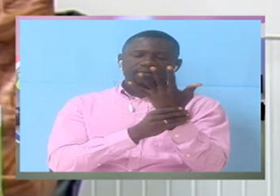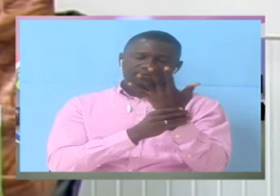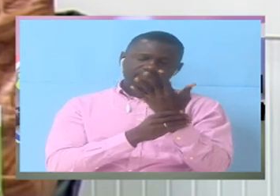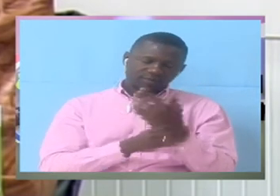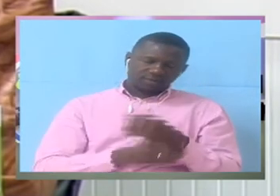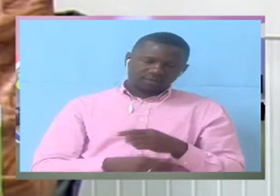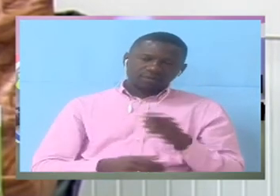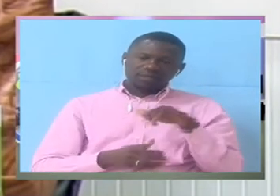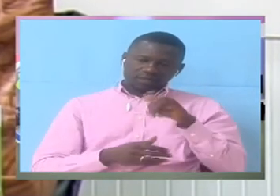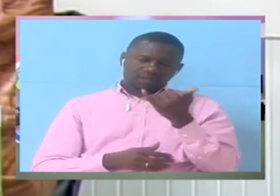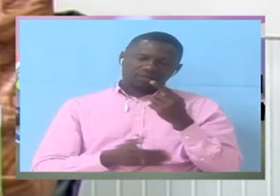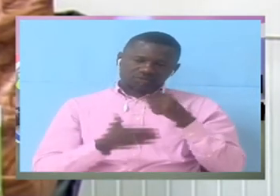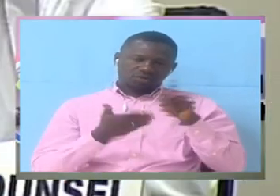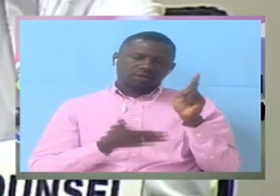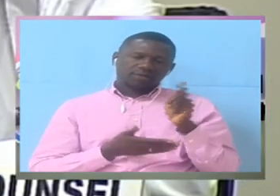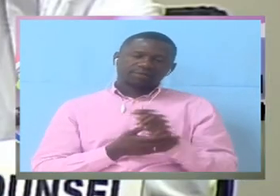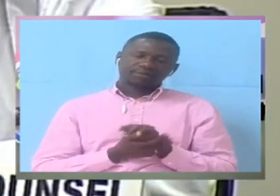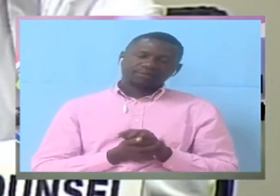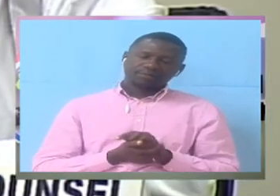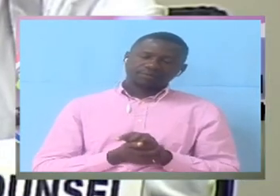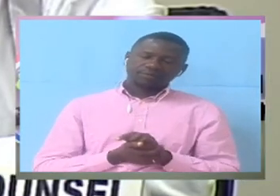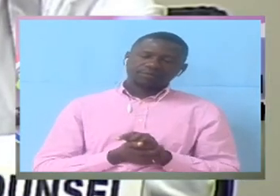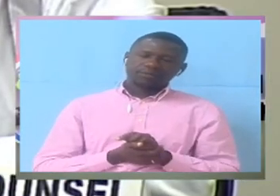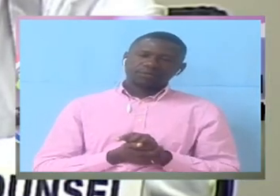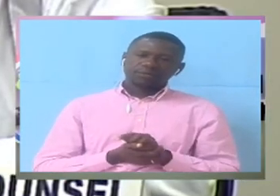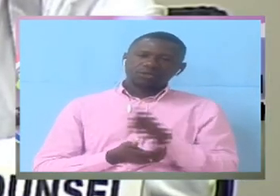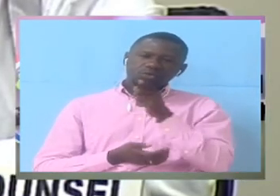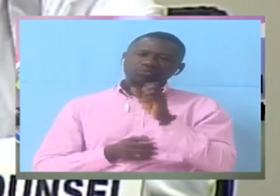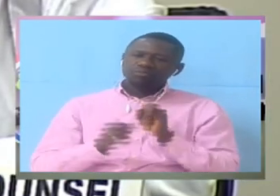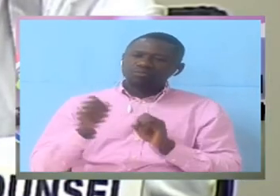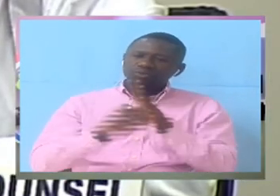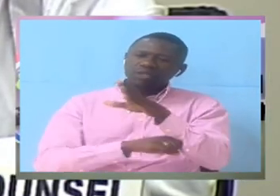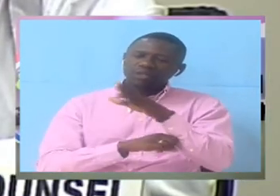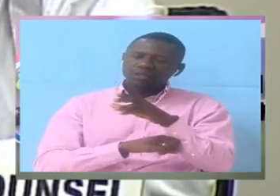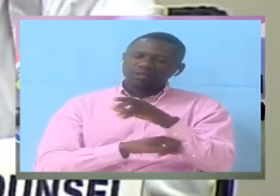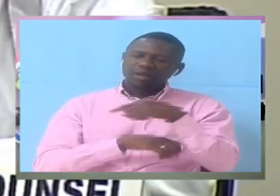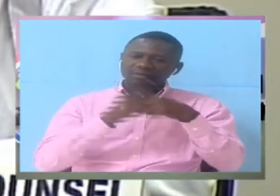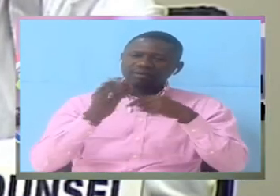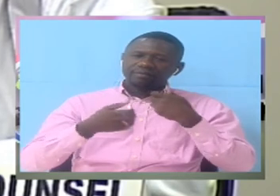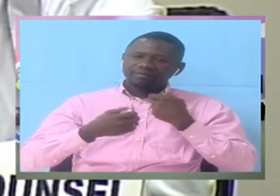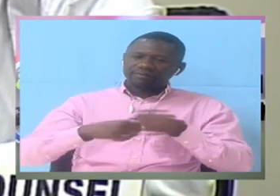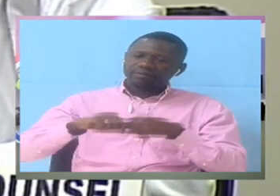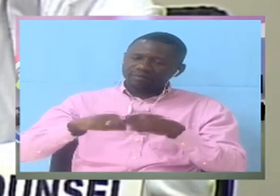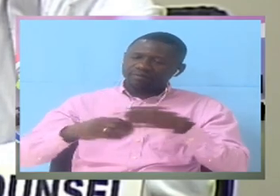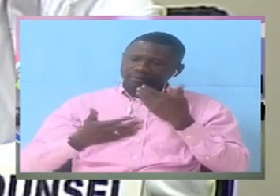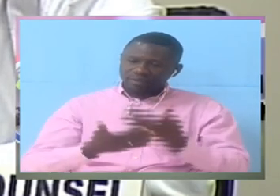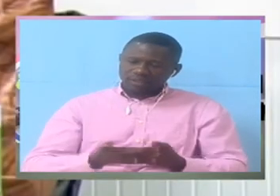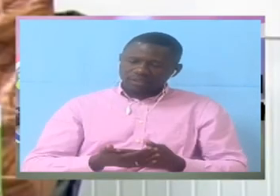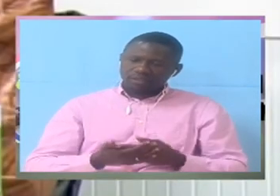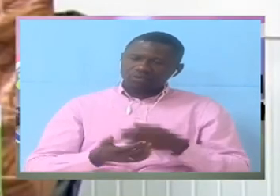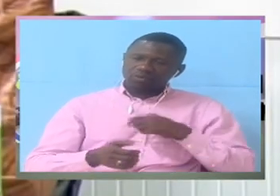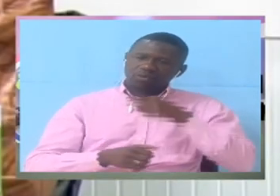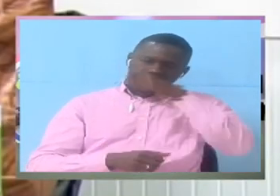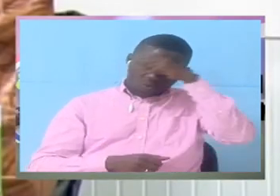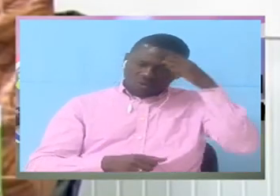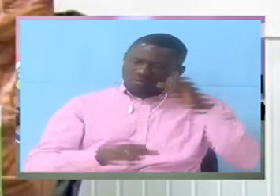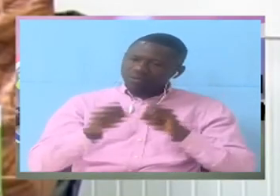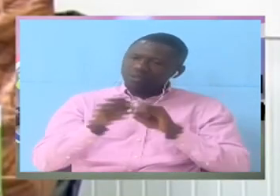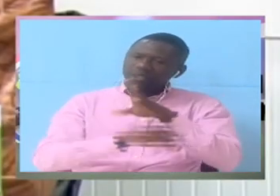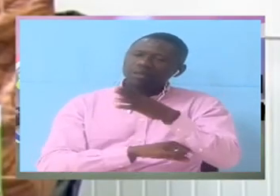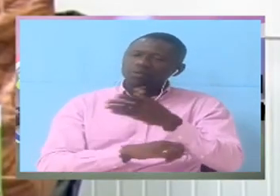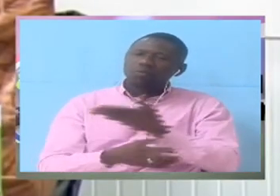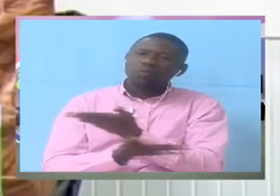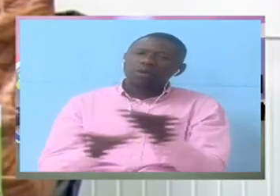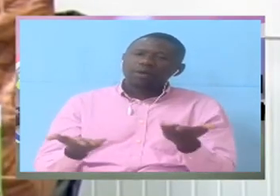1995. Yes, that's what happened. Where were you deployed upon completion of training? Nang kabriela karon fulo bang ye samba